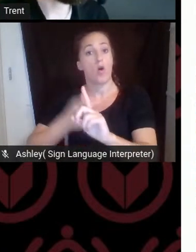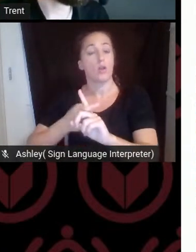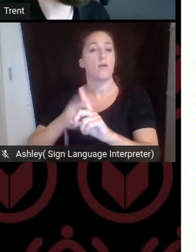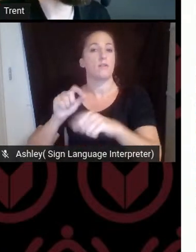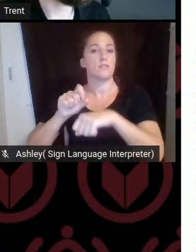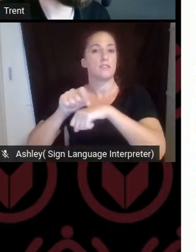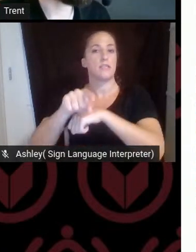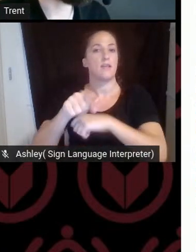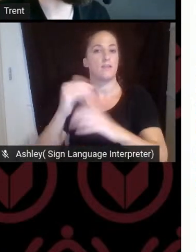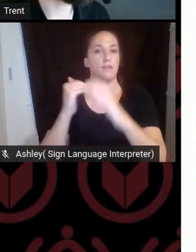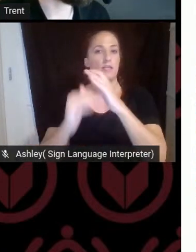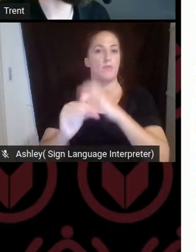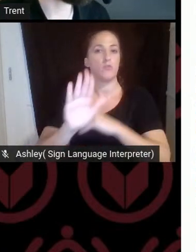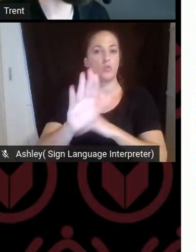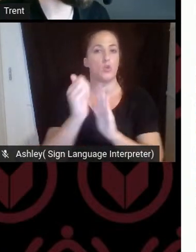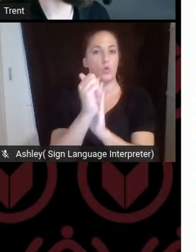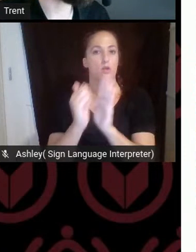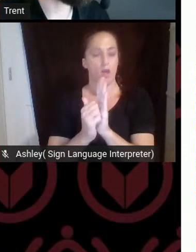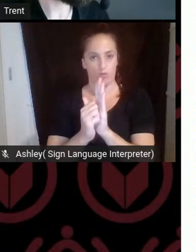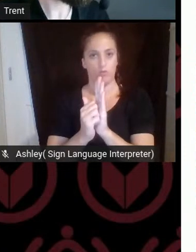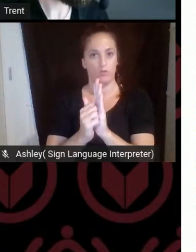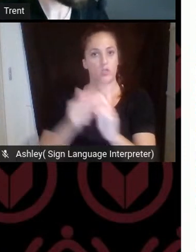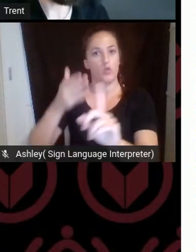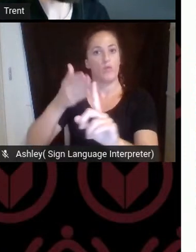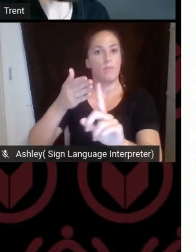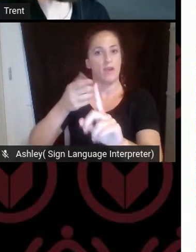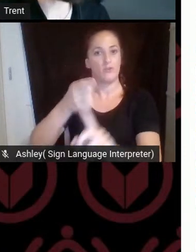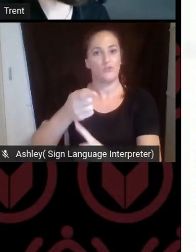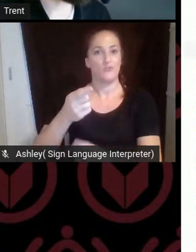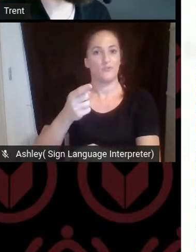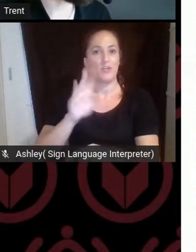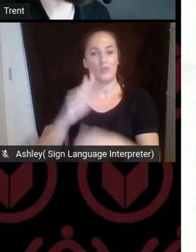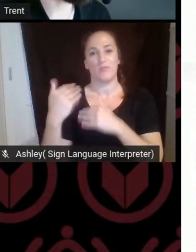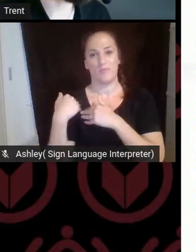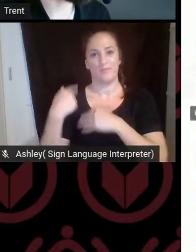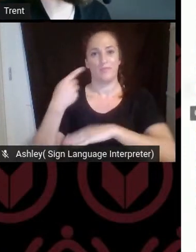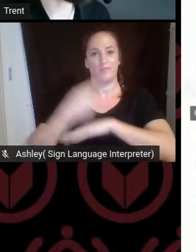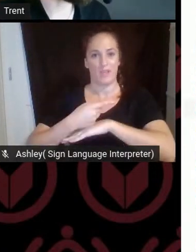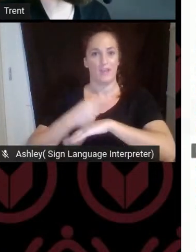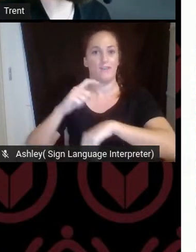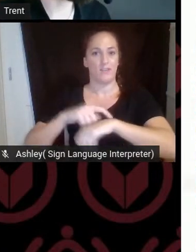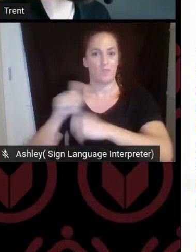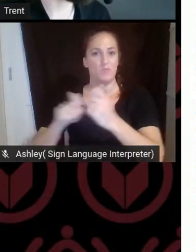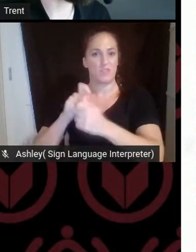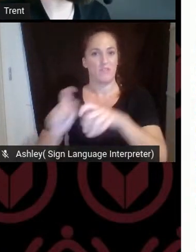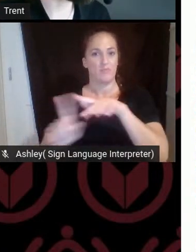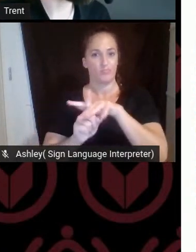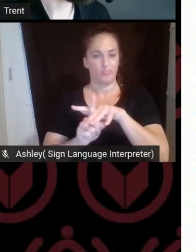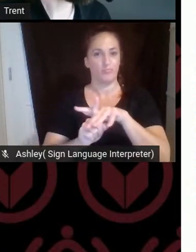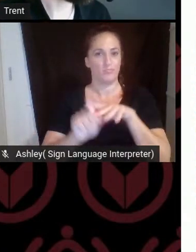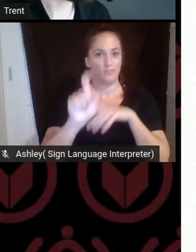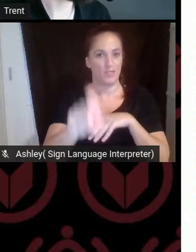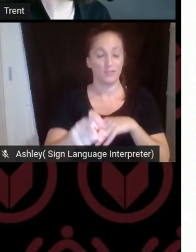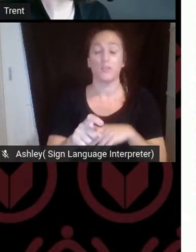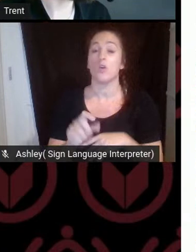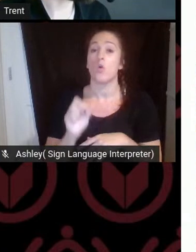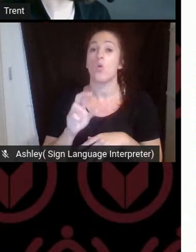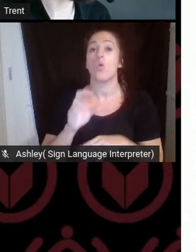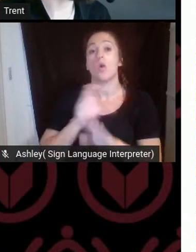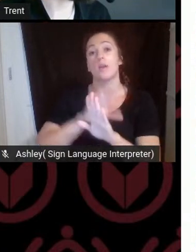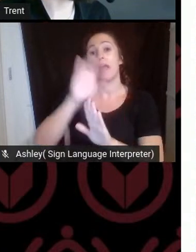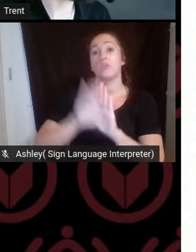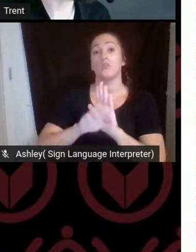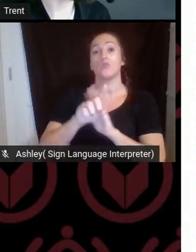account and give you a reminder. You also have the ability to share calendars with others, which